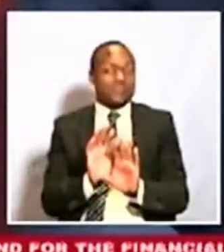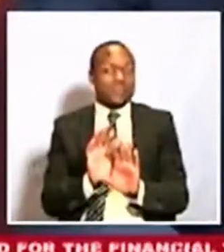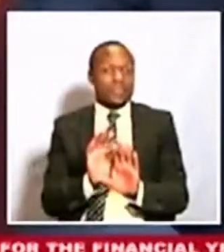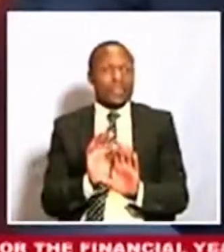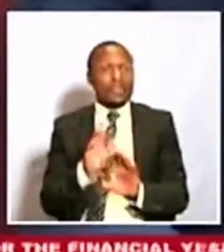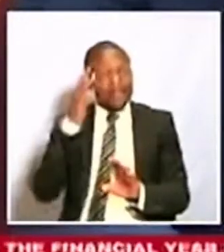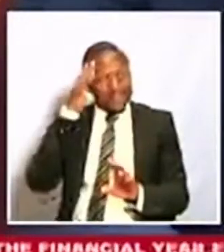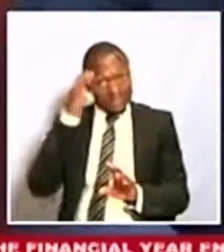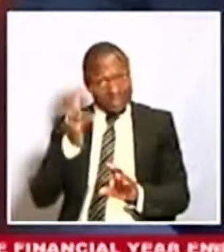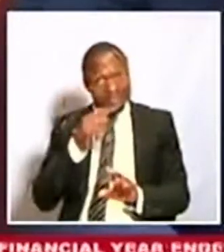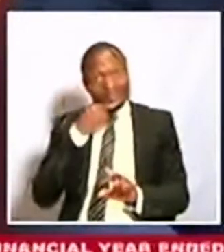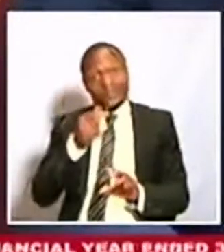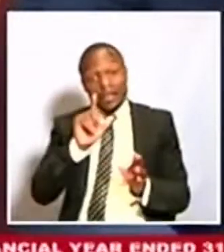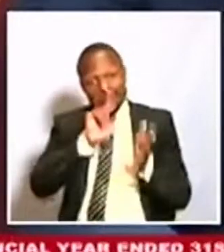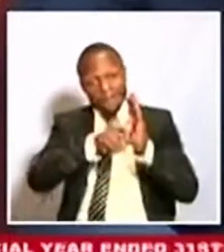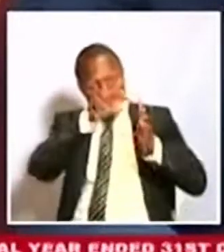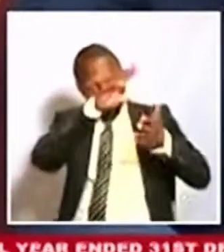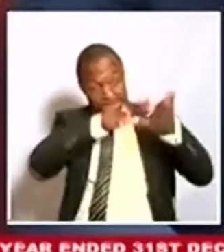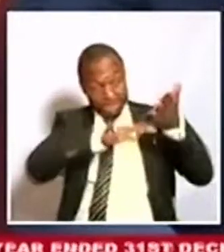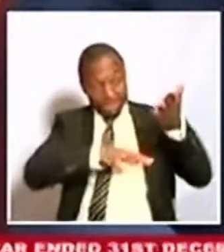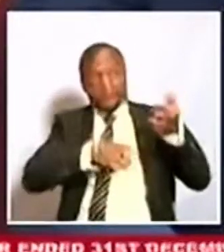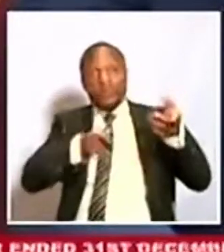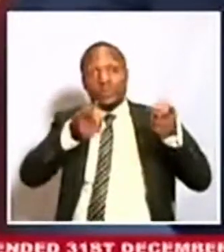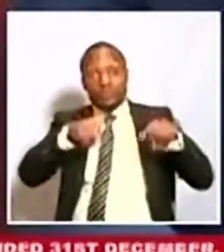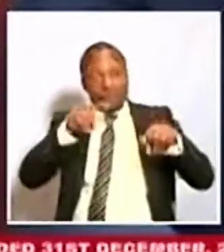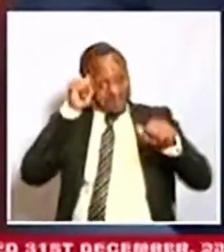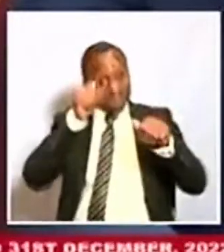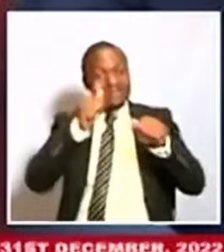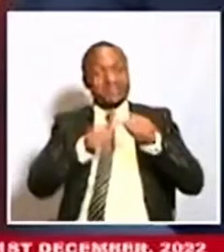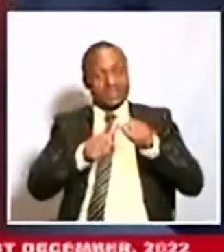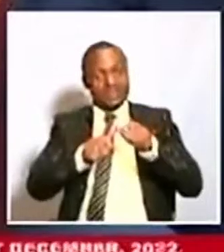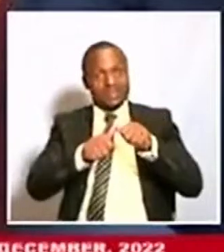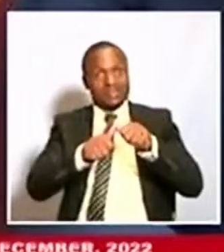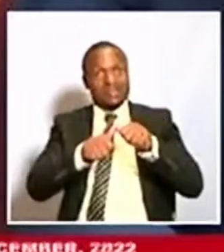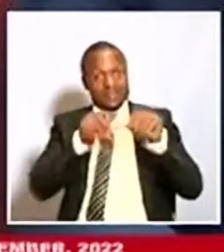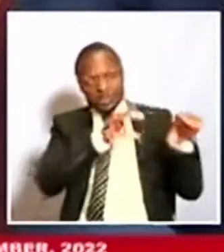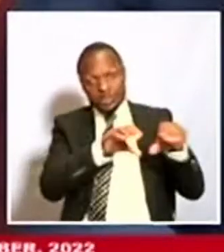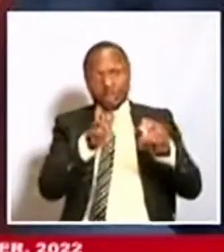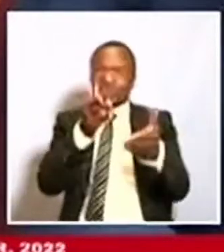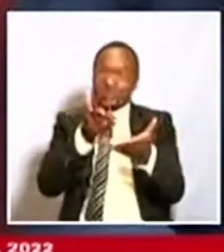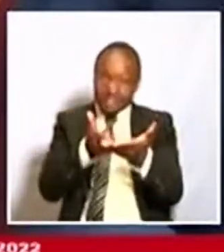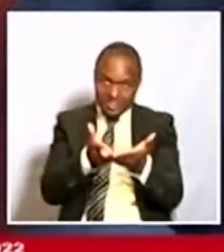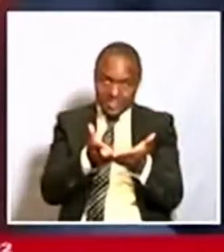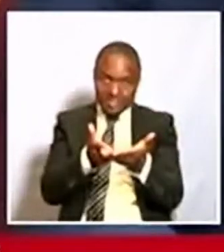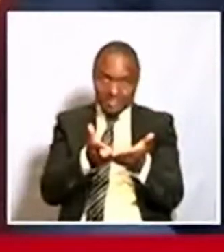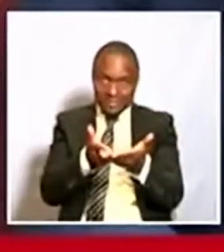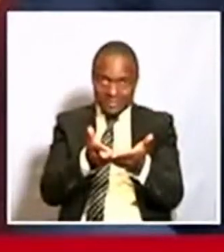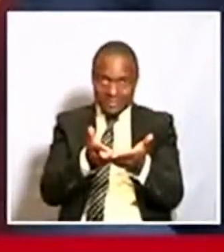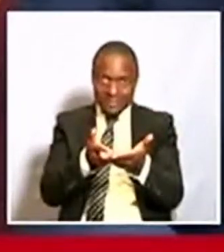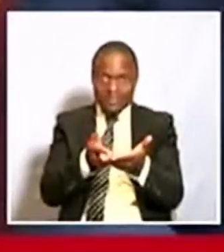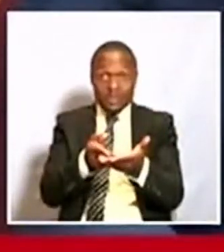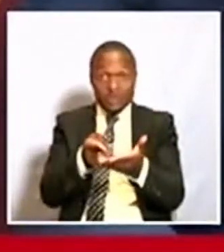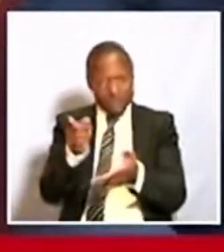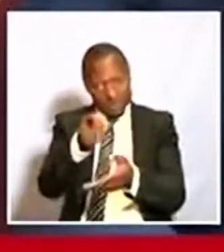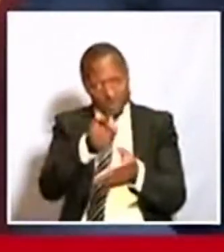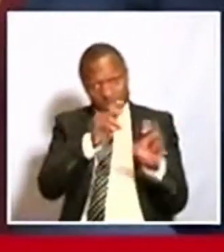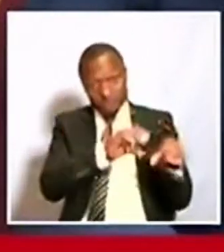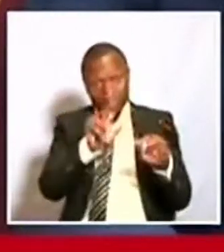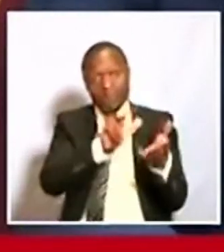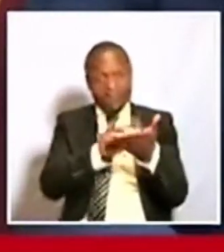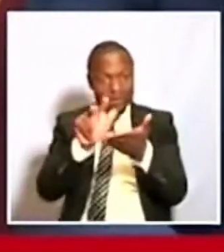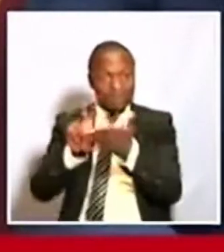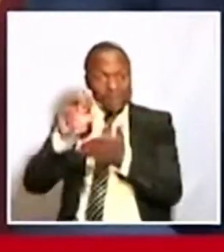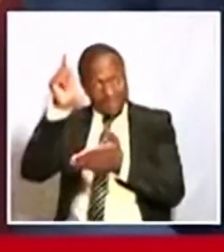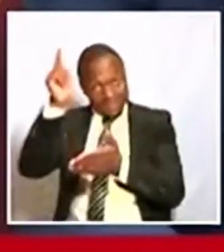That's what I'm saying. The minutes are there when they resolved that, okay, we do this, and you do the signing